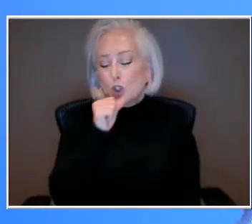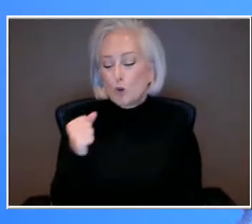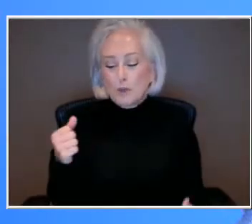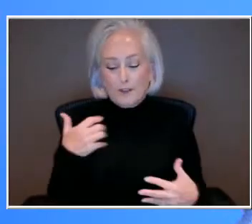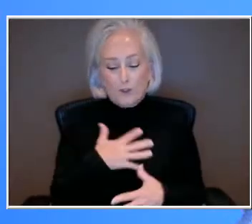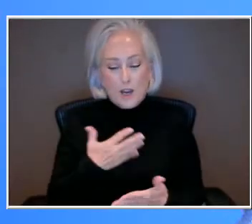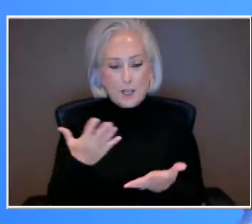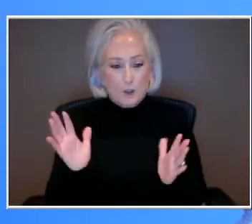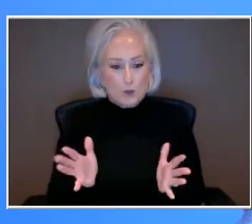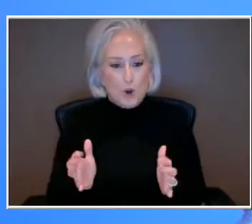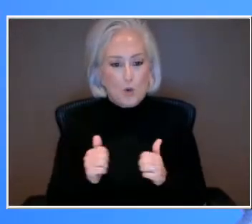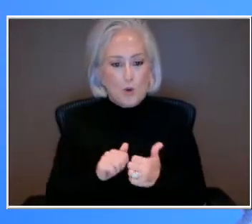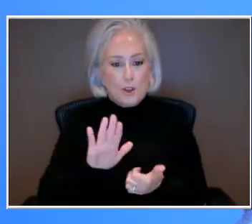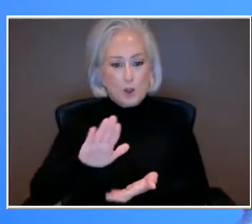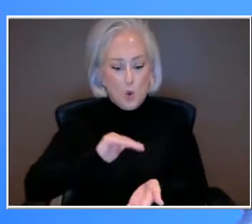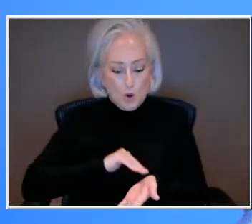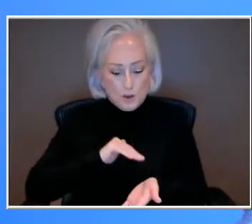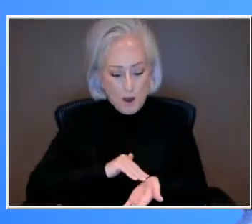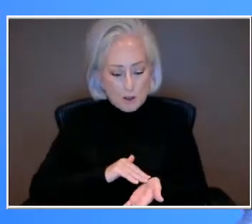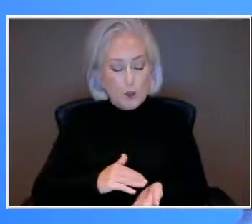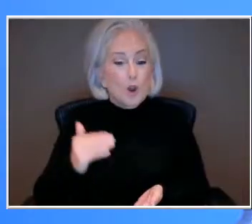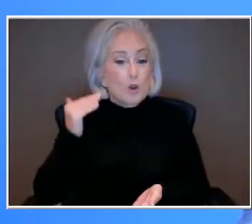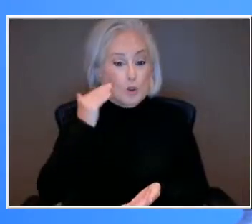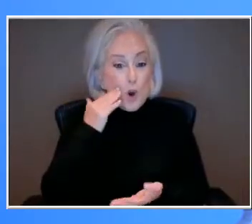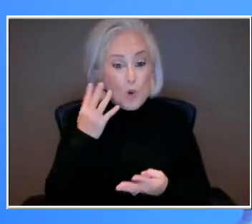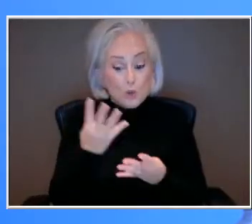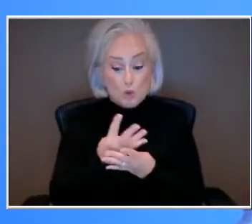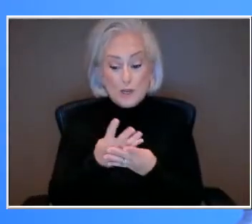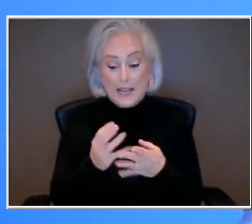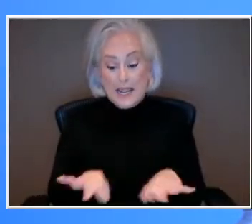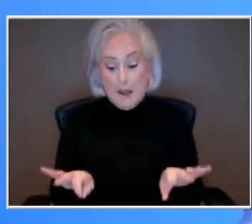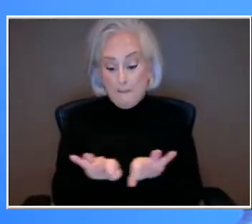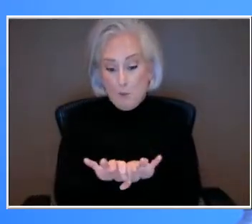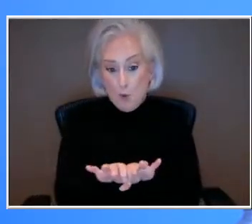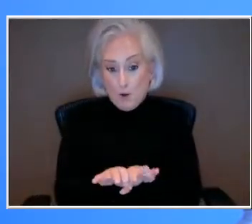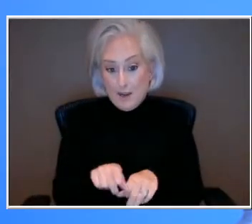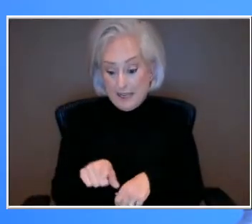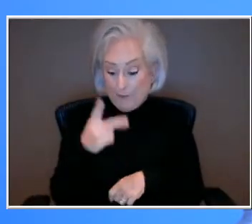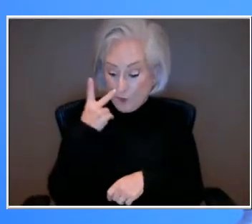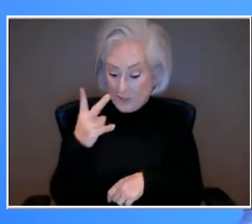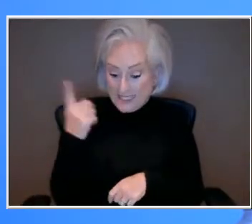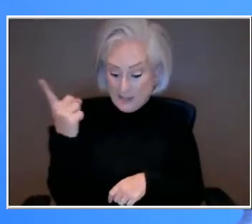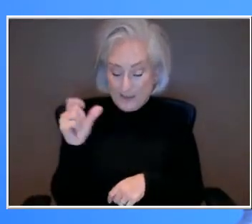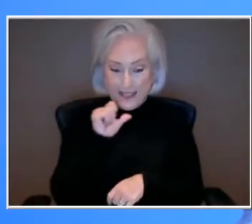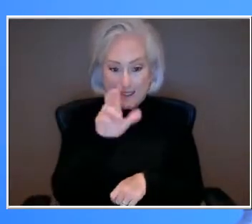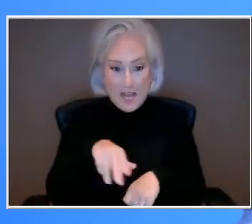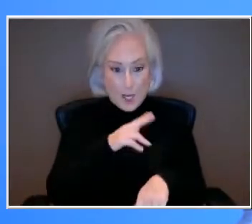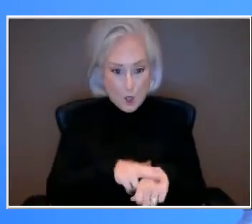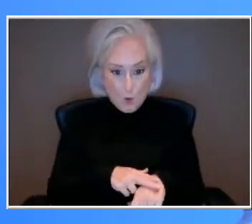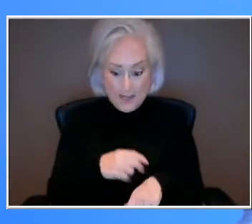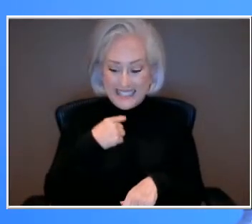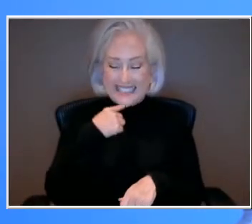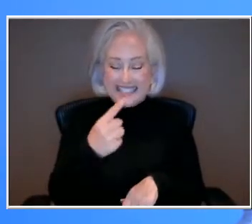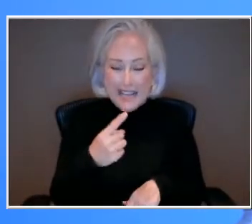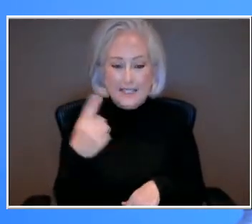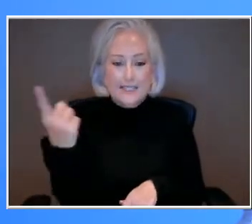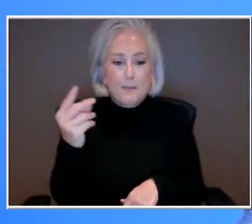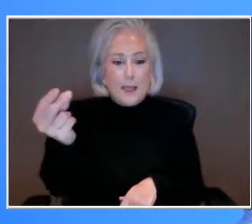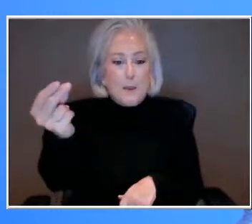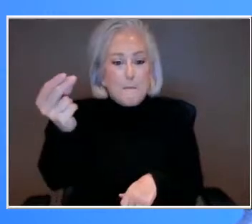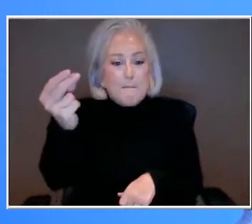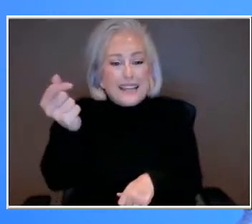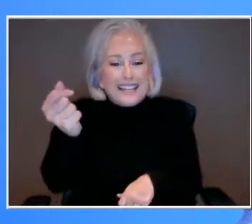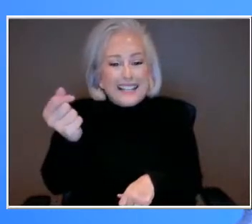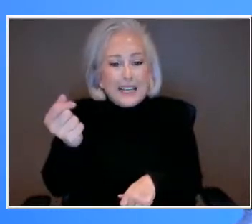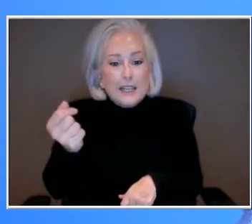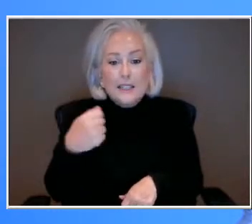that screening is extremely important, and that if you see something that's abnormal, don't be scared to say something. Talk to your doctor immediately. I have concerns.